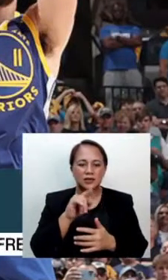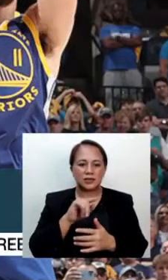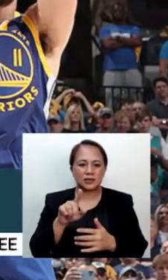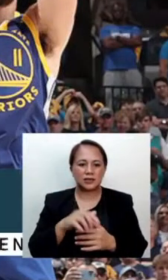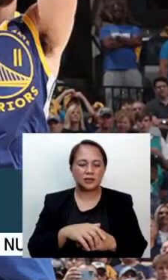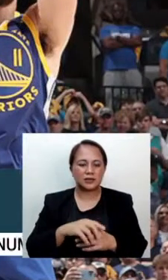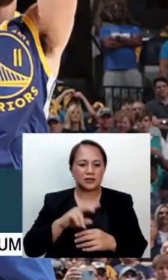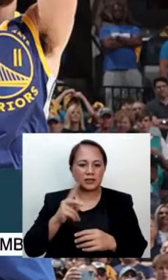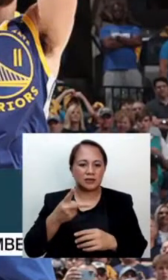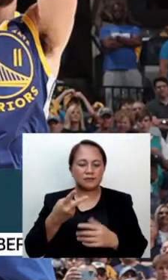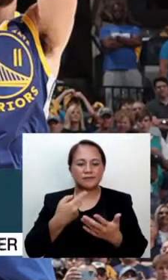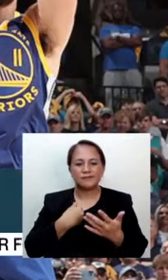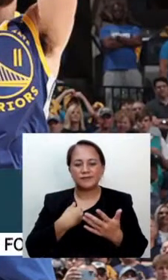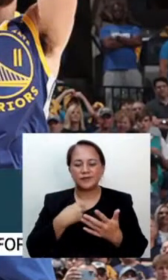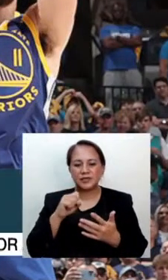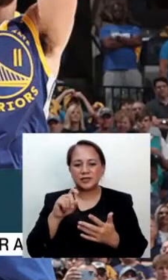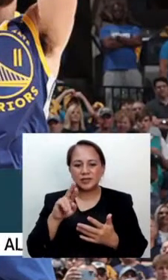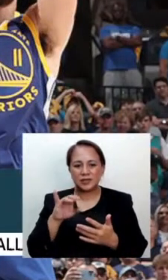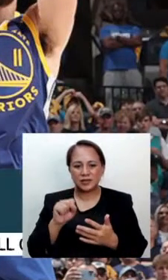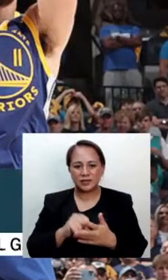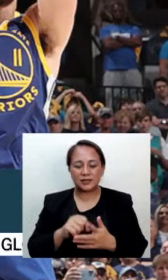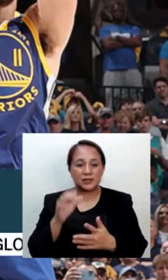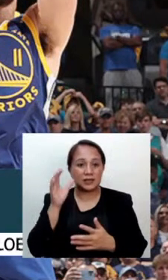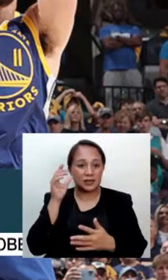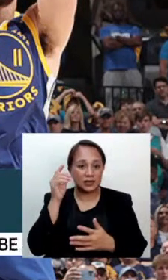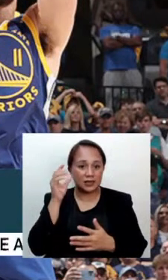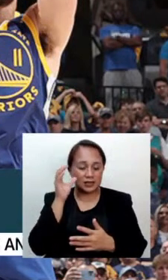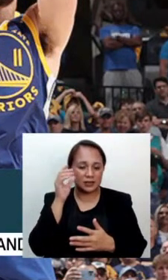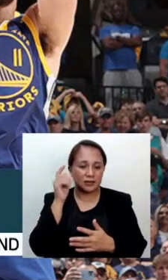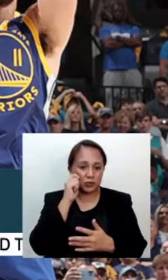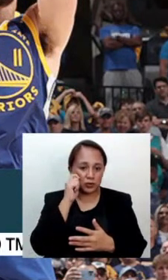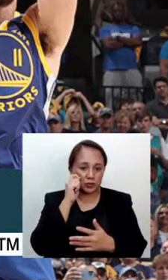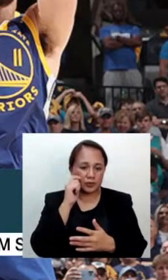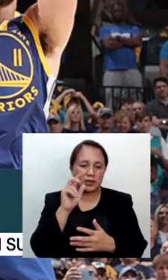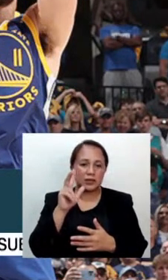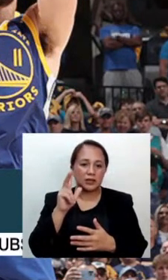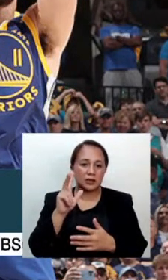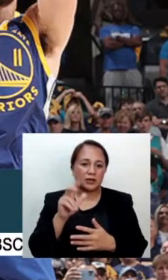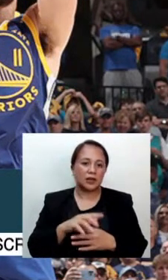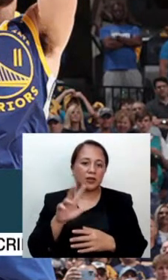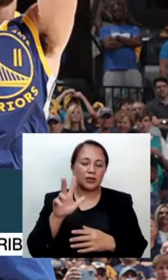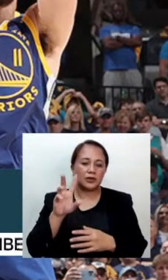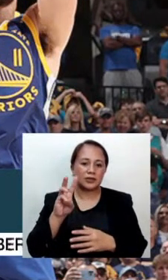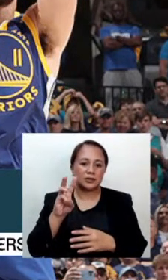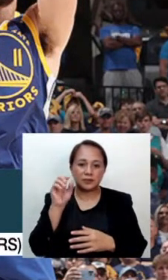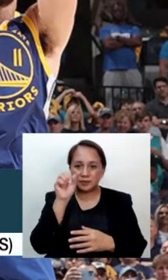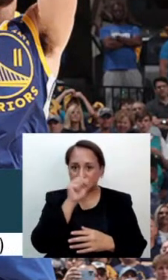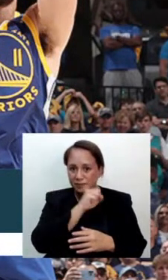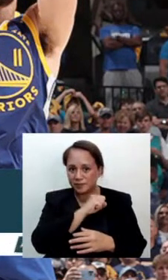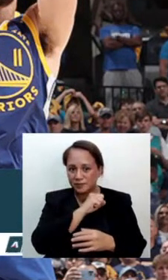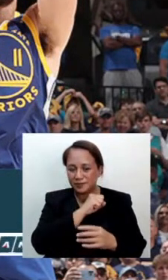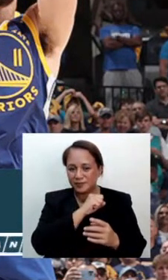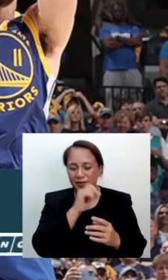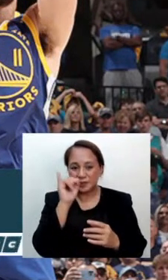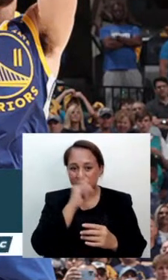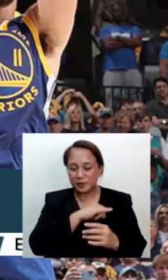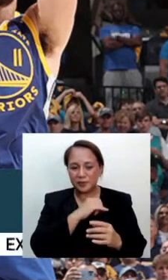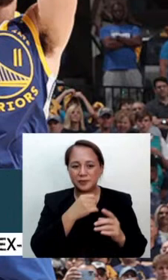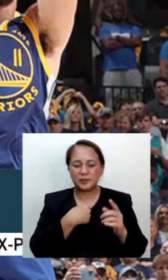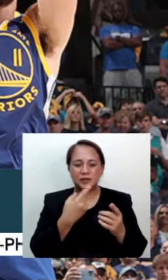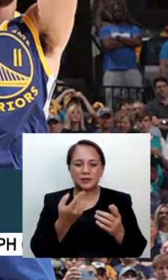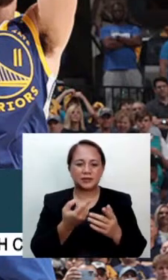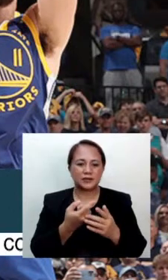second-round series. Klay Thompson hit the game-winning three-pointer with 36 seconds left as the Warriors emerged